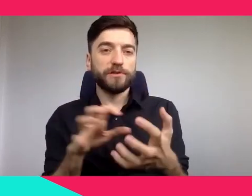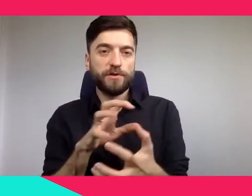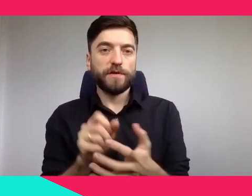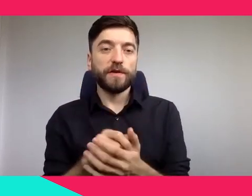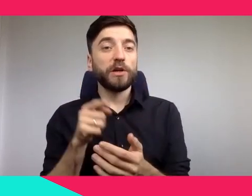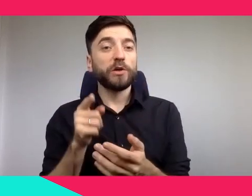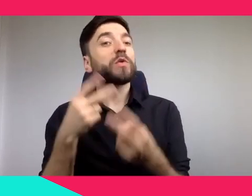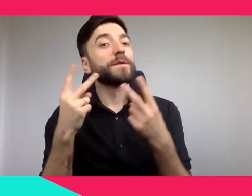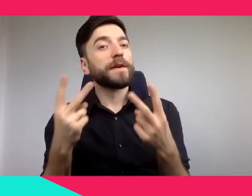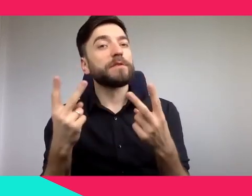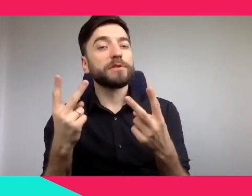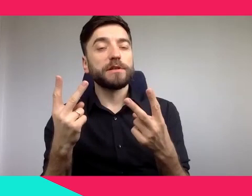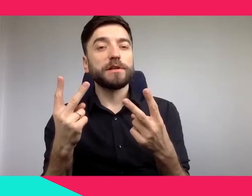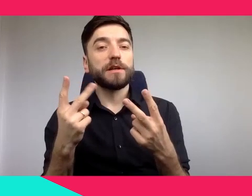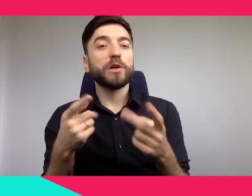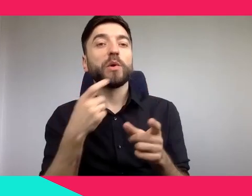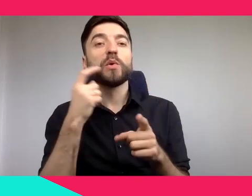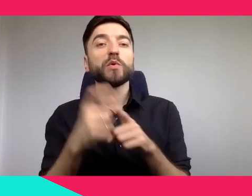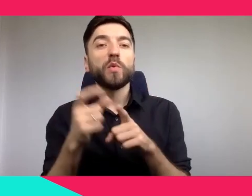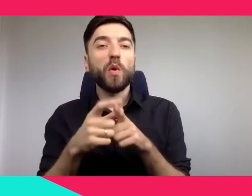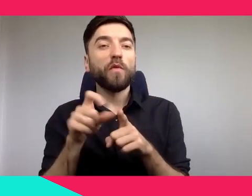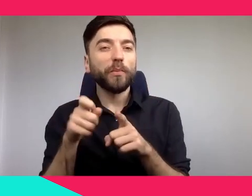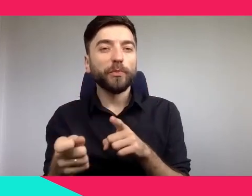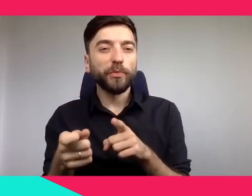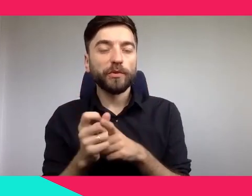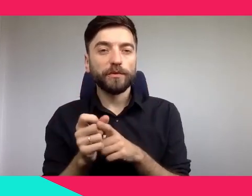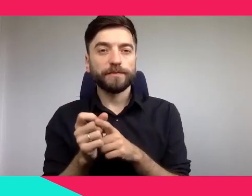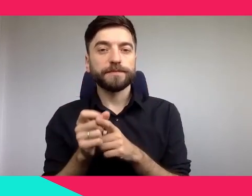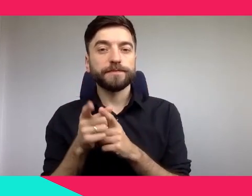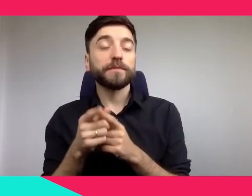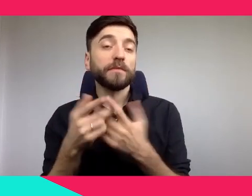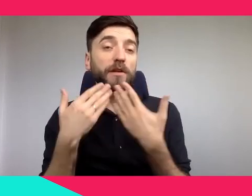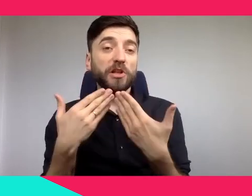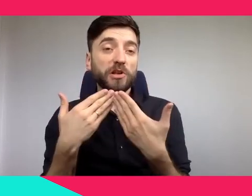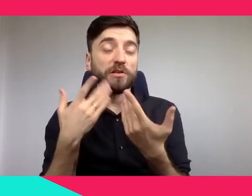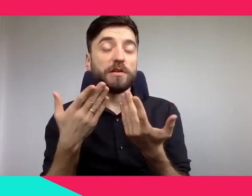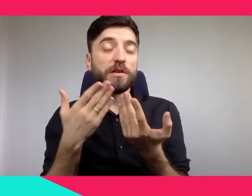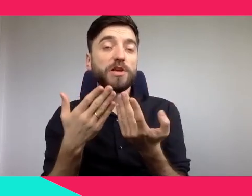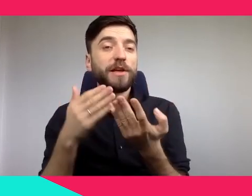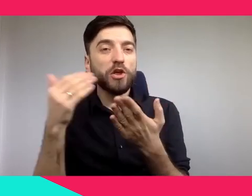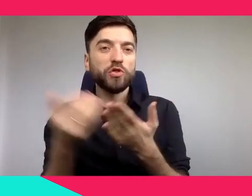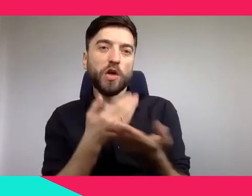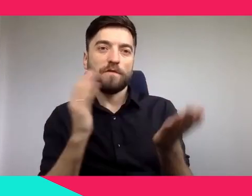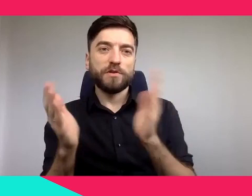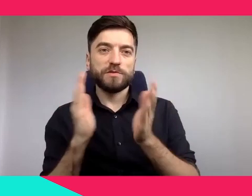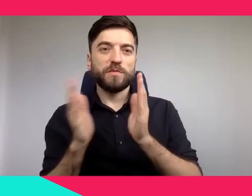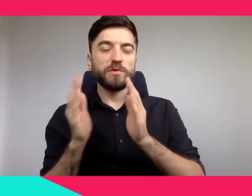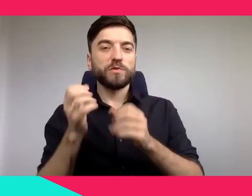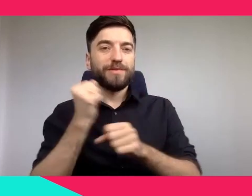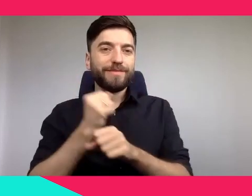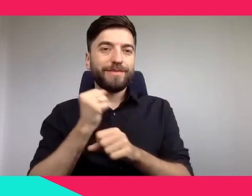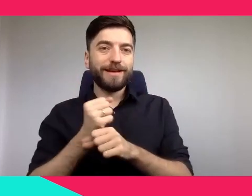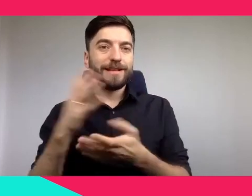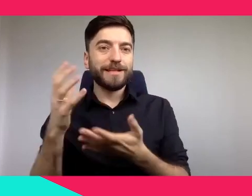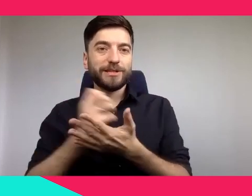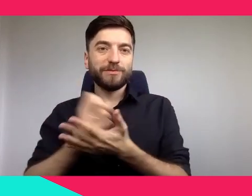we can work with collections and that, you know, help us bring new